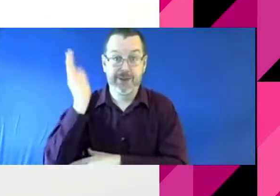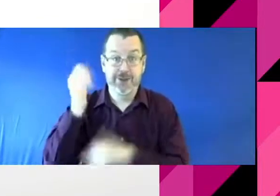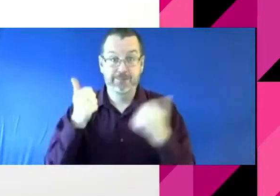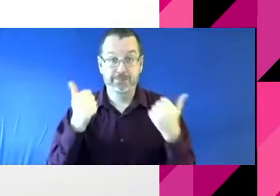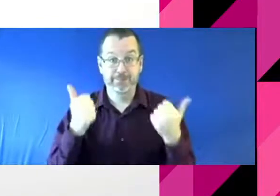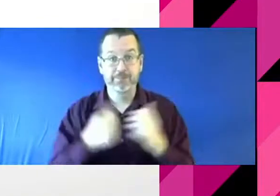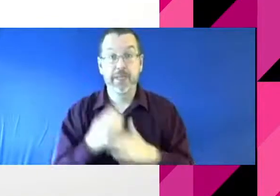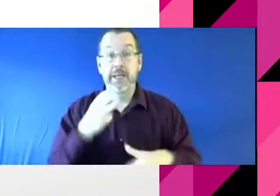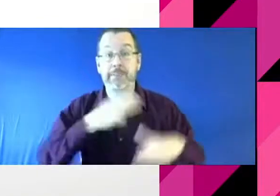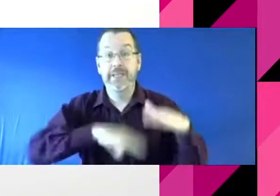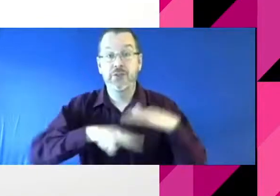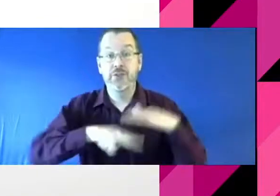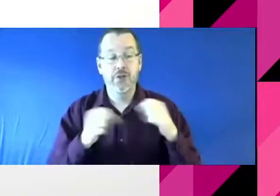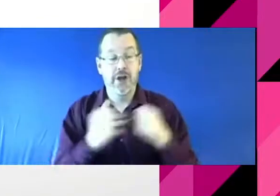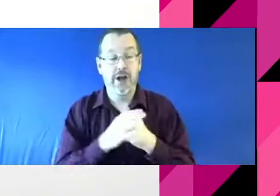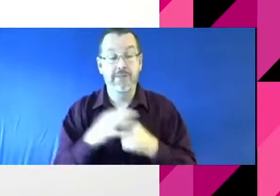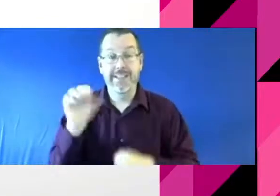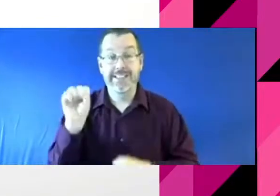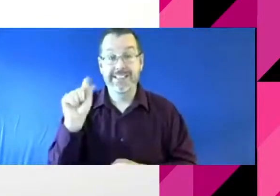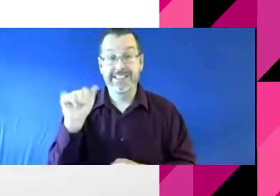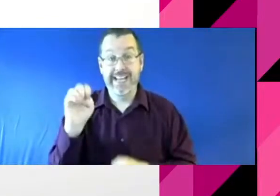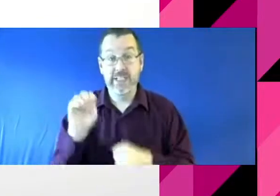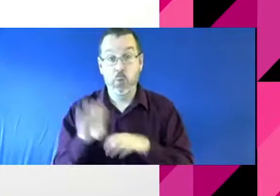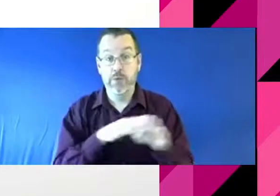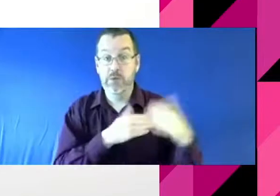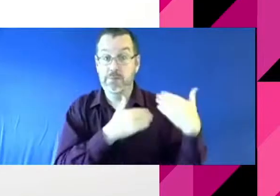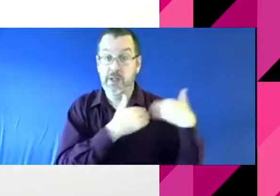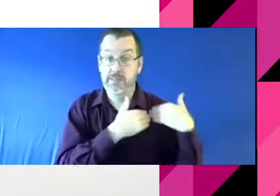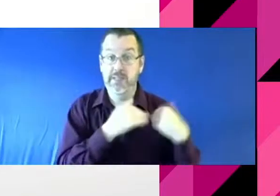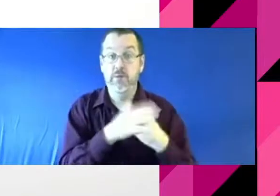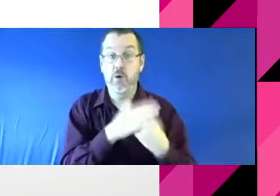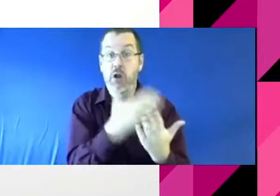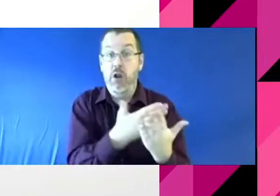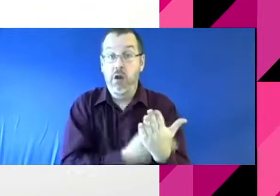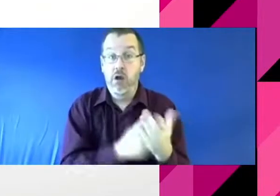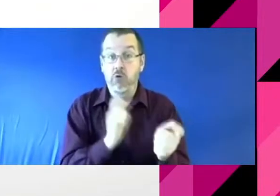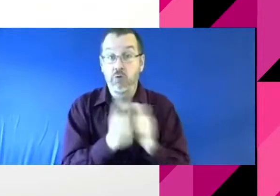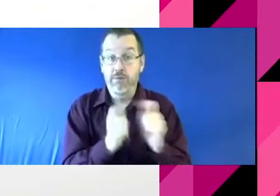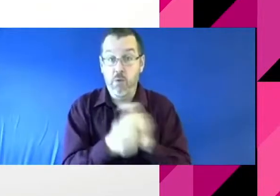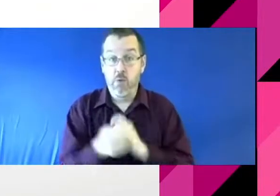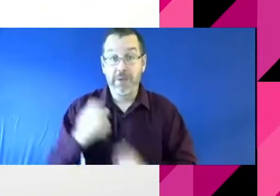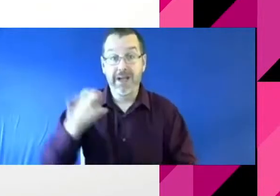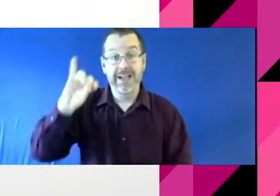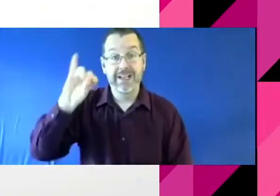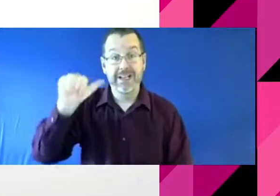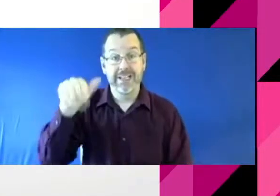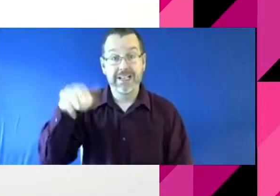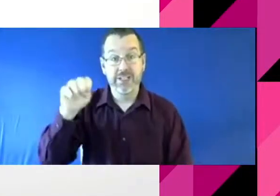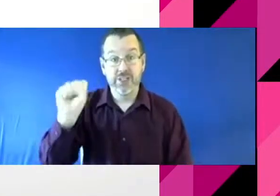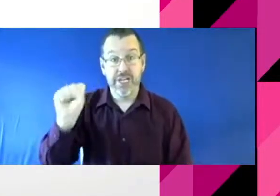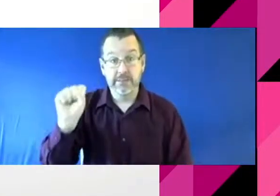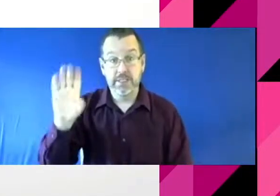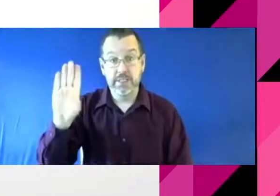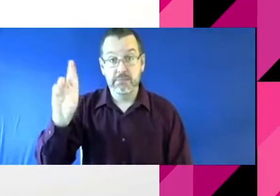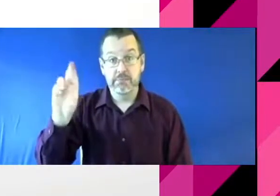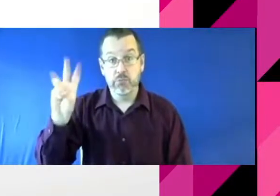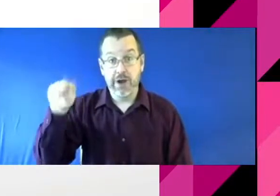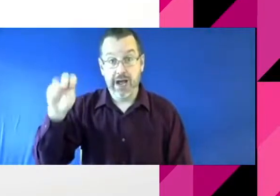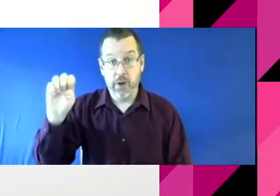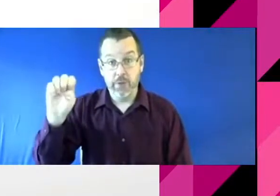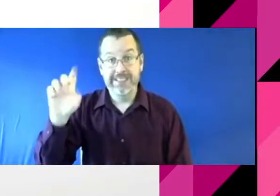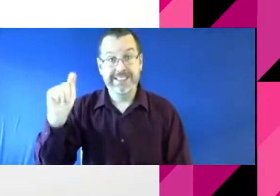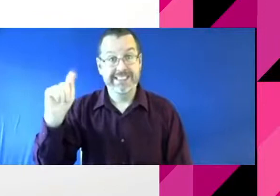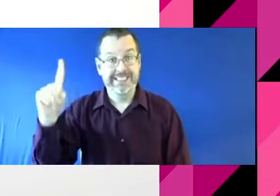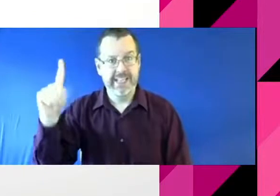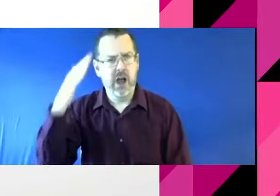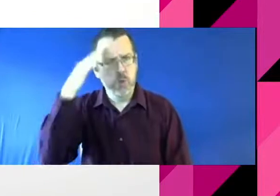the Minister of State with Responsibility for Law Reform, James Brown, TD. Minister, I know you have a very busy